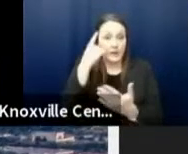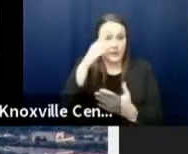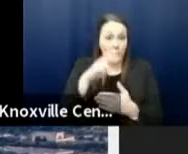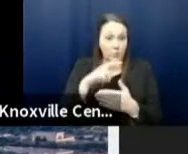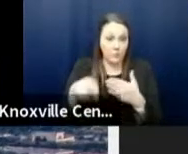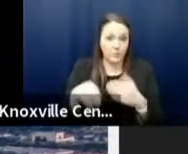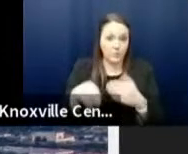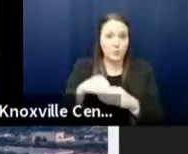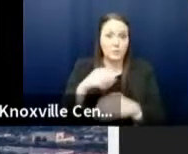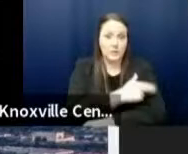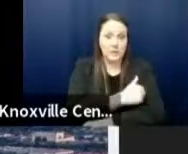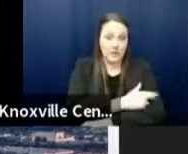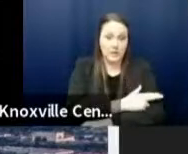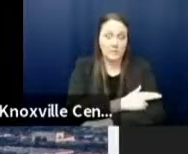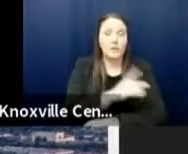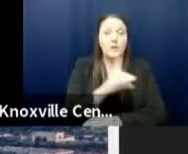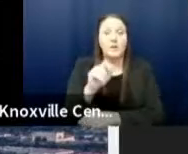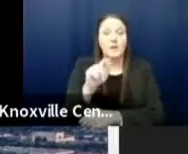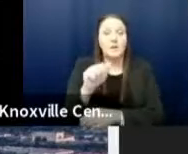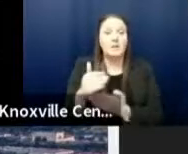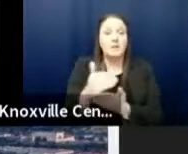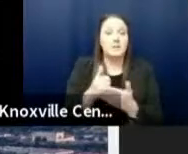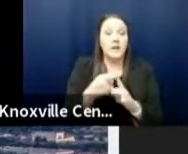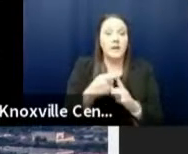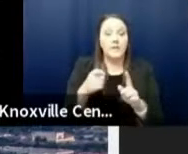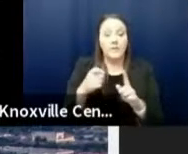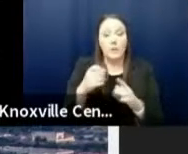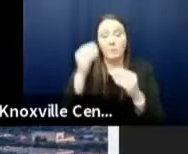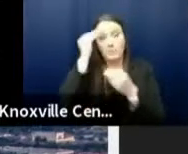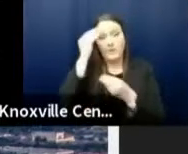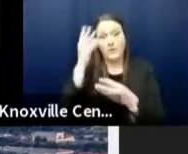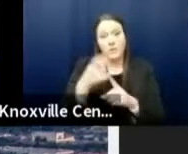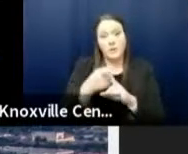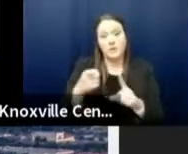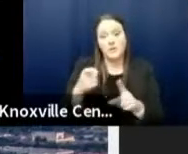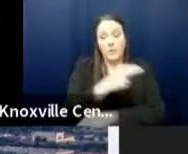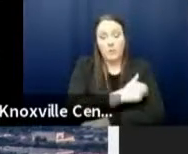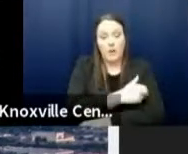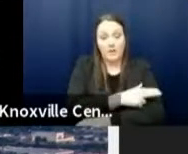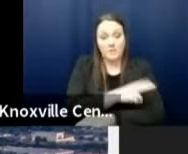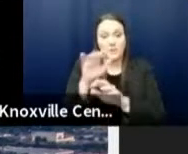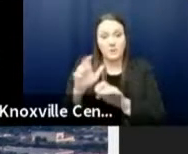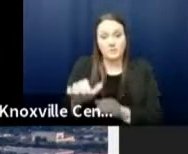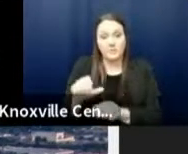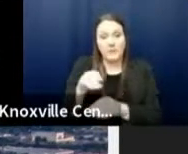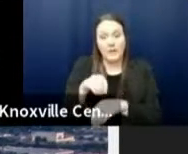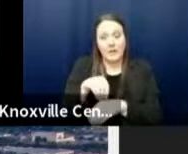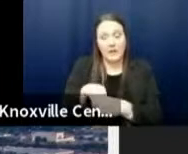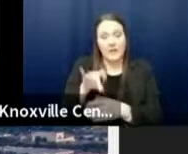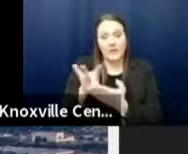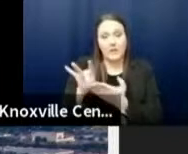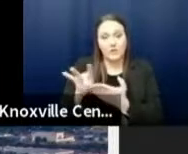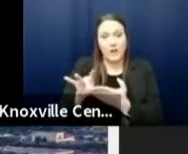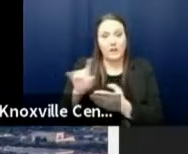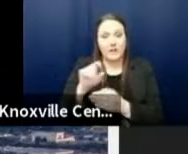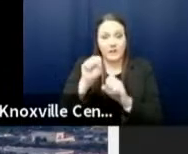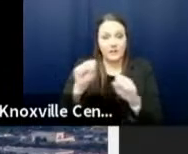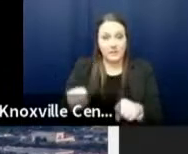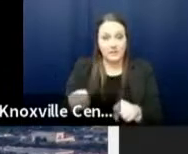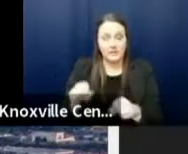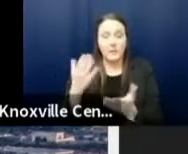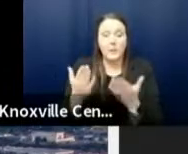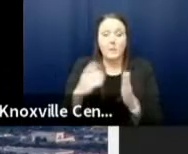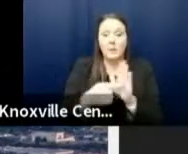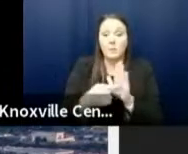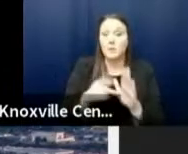hospital. These data are gathered from the information hospitals put into the Tennessee Healthcare Resource Tracking System, or HERTS. It may reflect